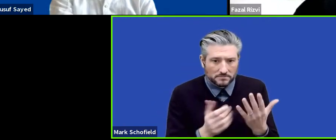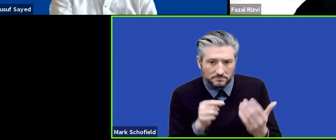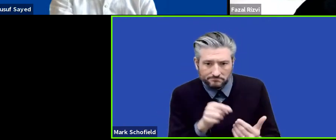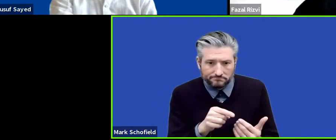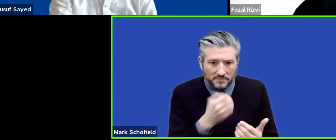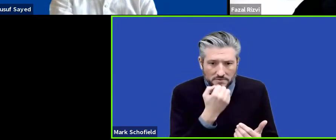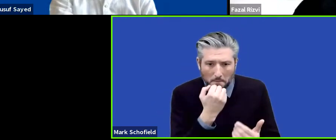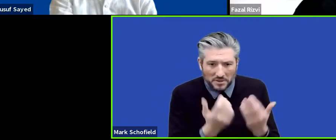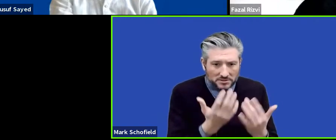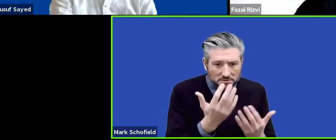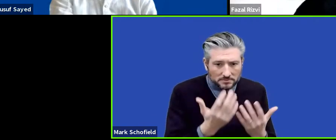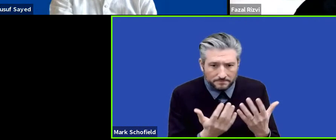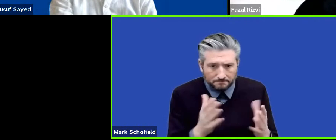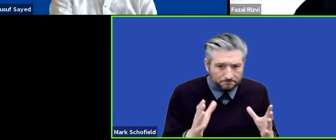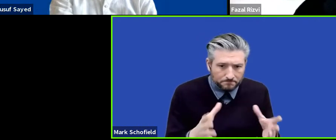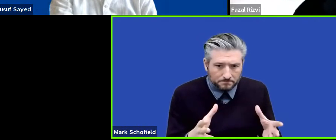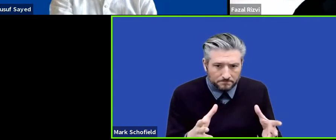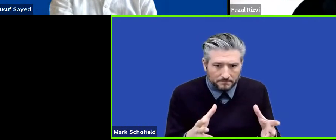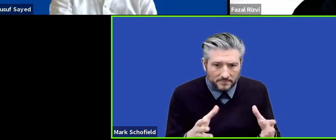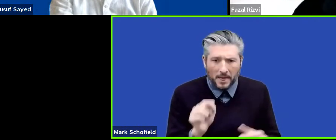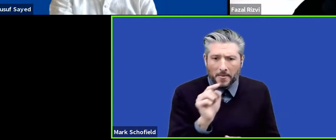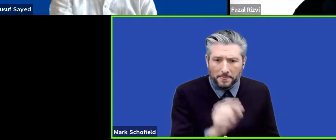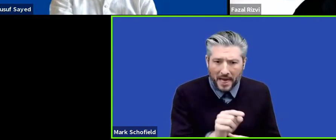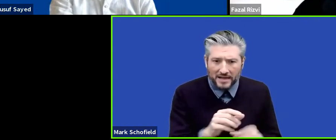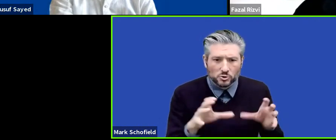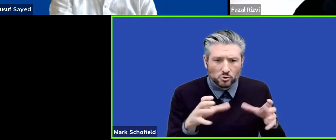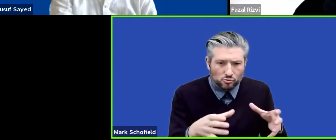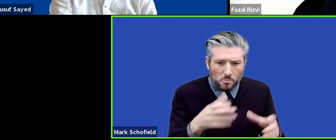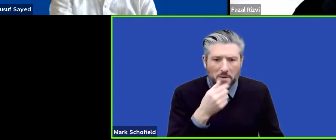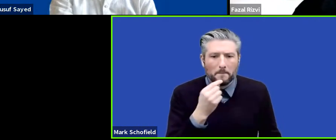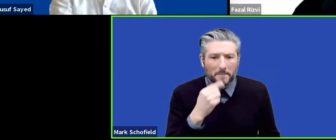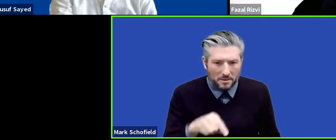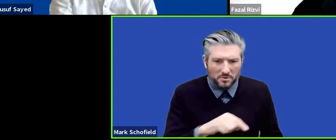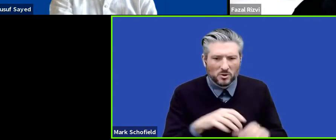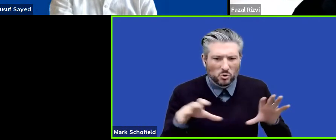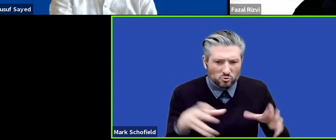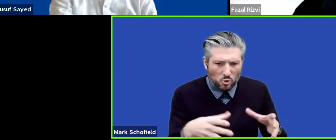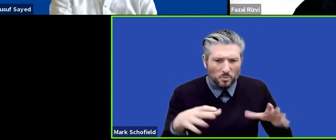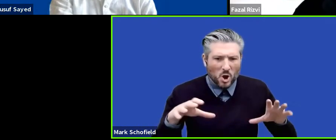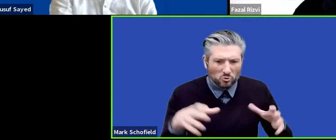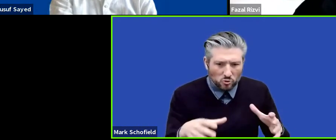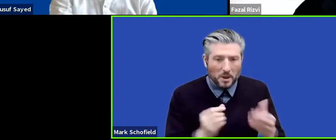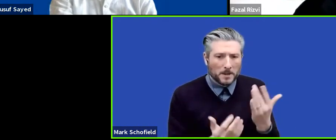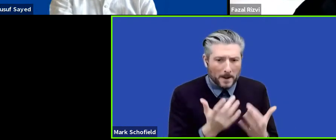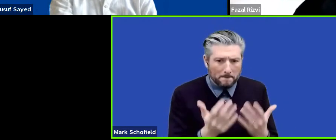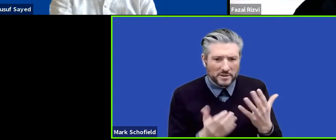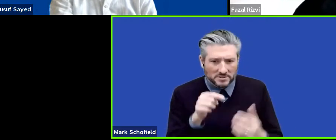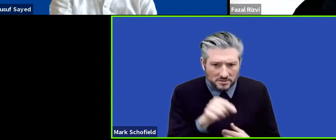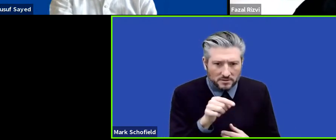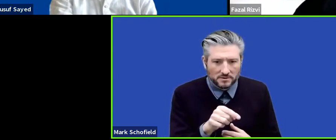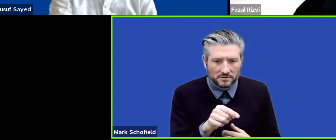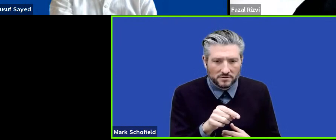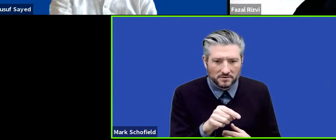of people, leaving aside their actual lives, their conditions in which they